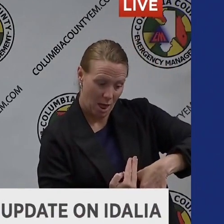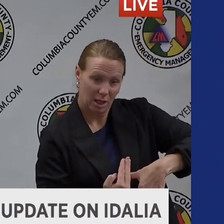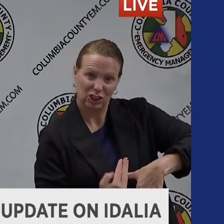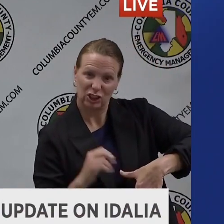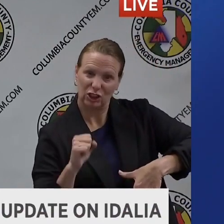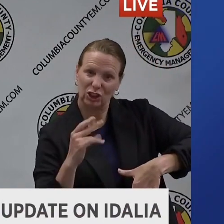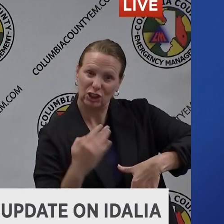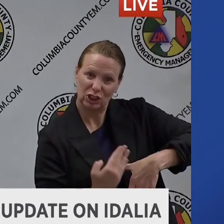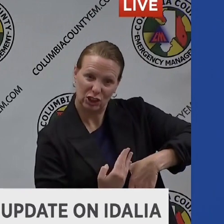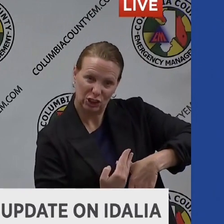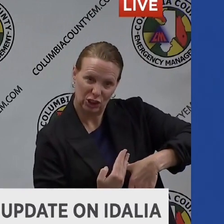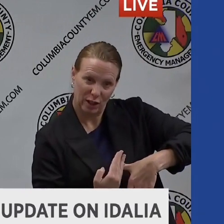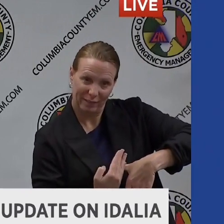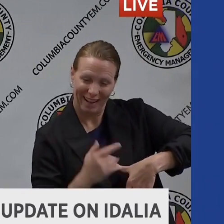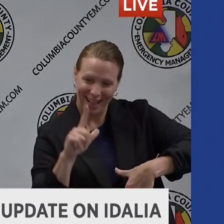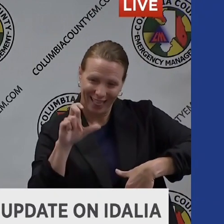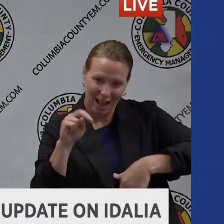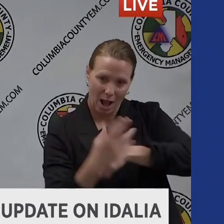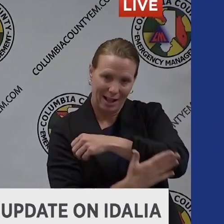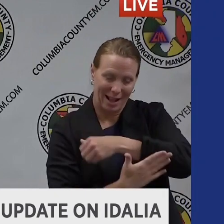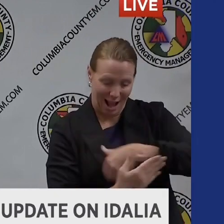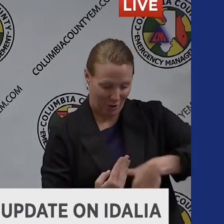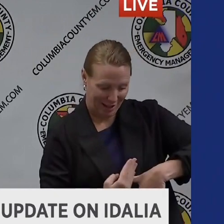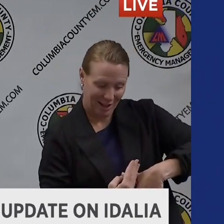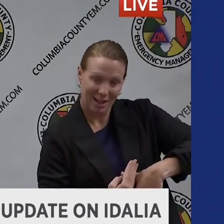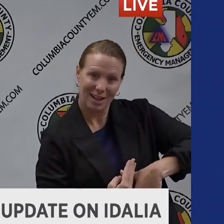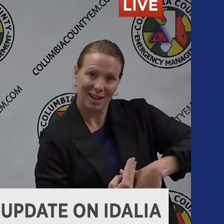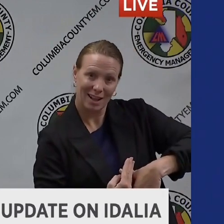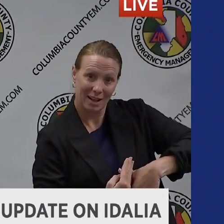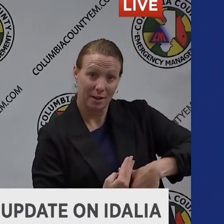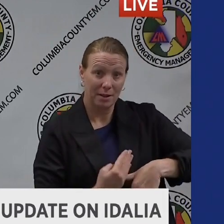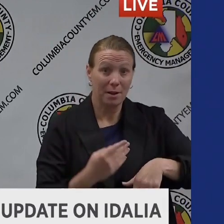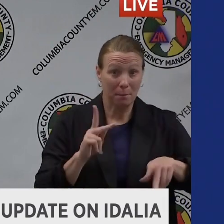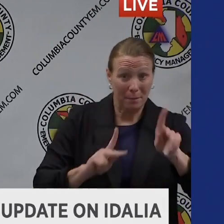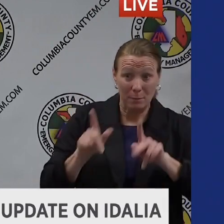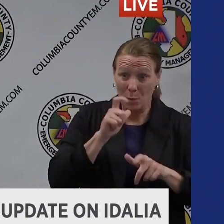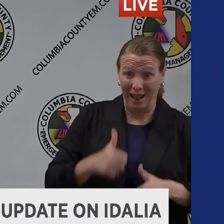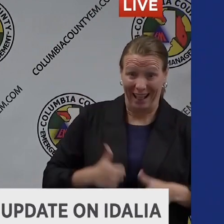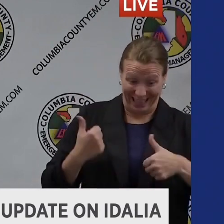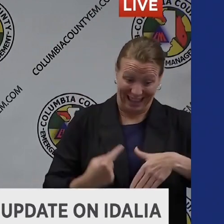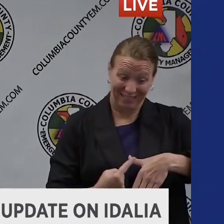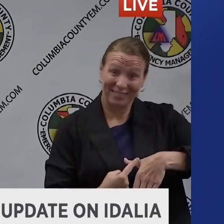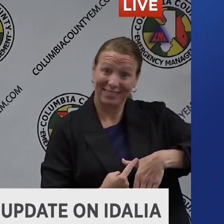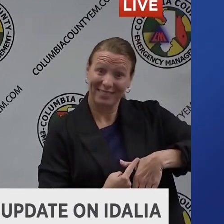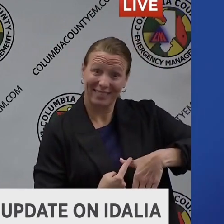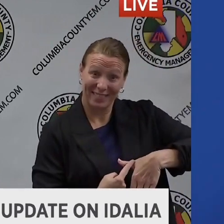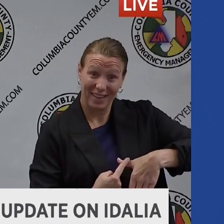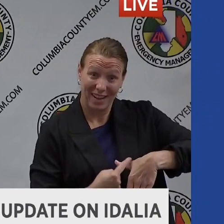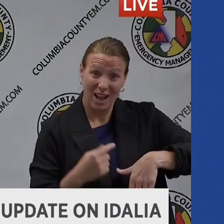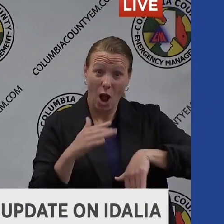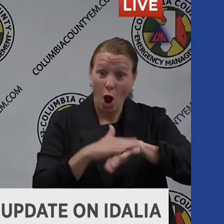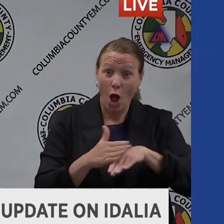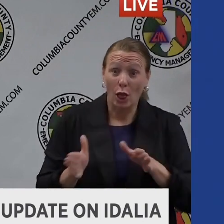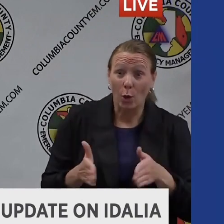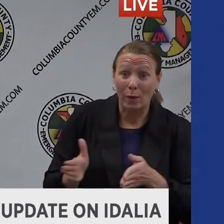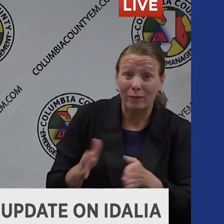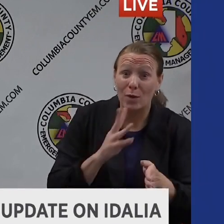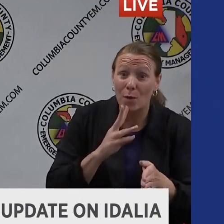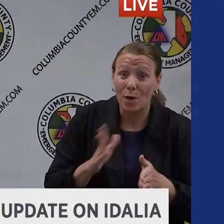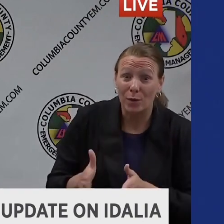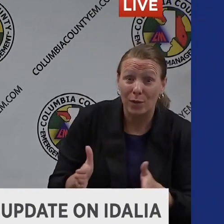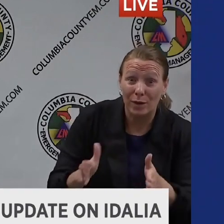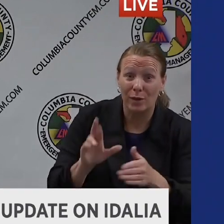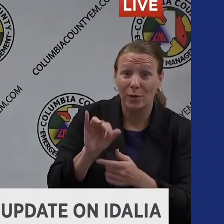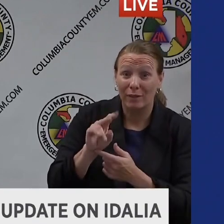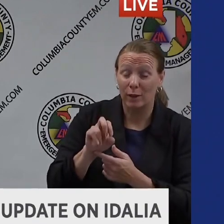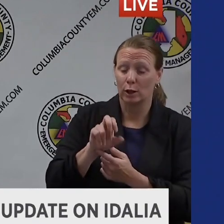Leon. But what I would ask people to do now, especially if they live on the river, its tributaries in the Suwannee River Valley, of